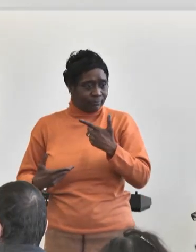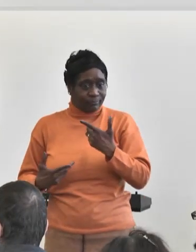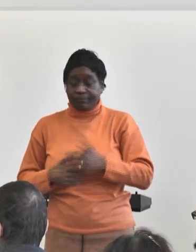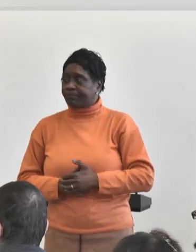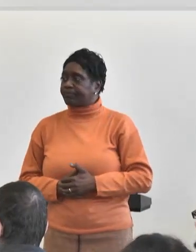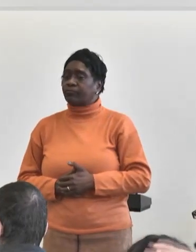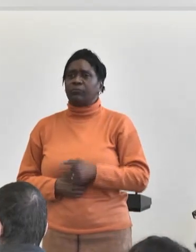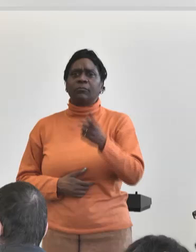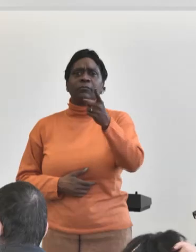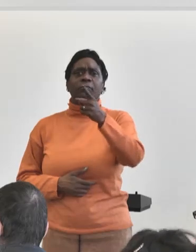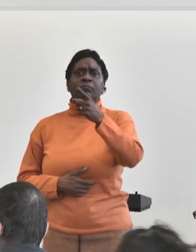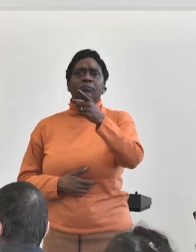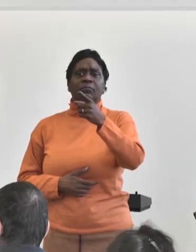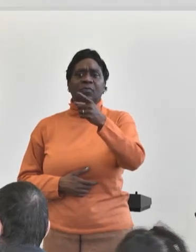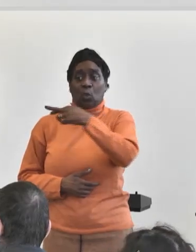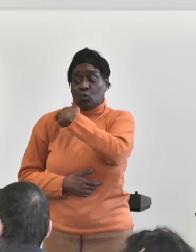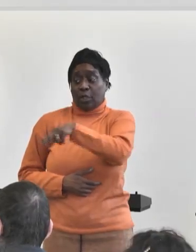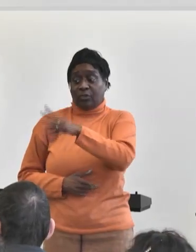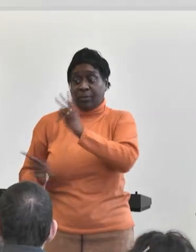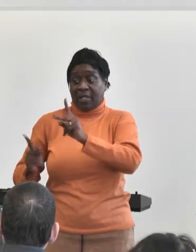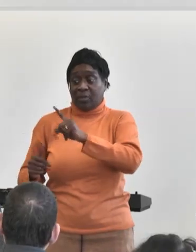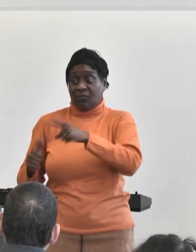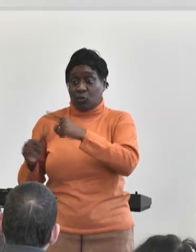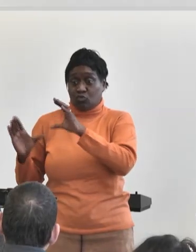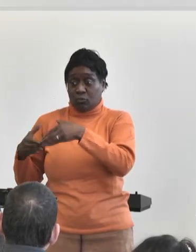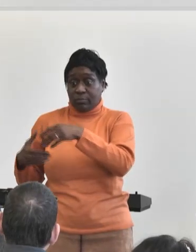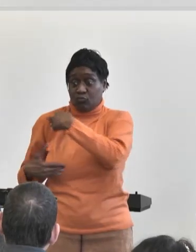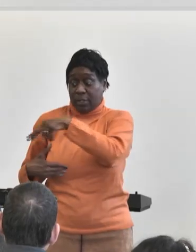milagro? They were religious people, was the first group.